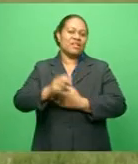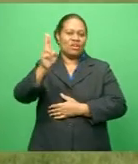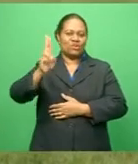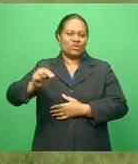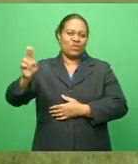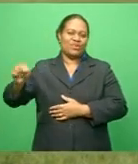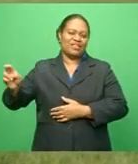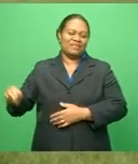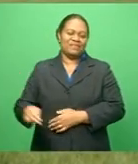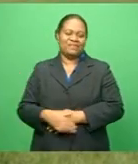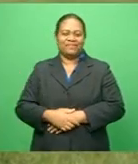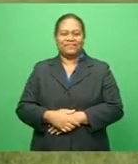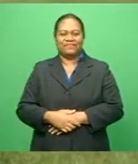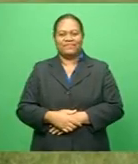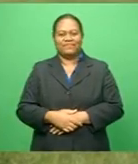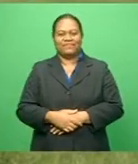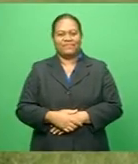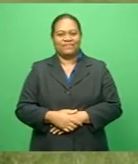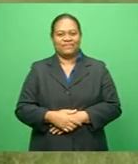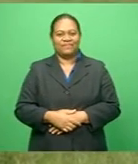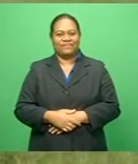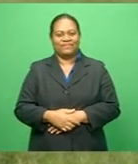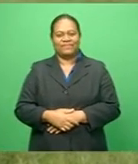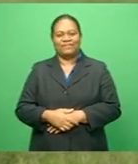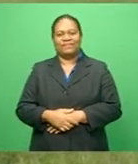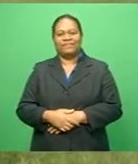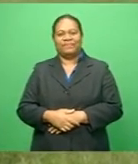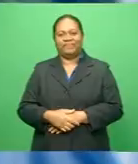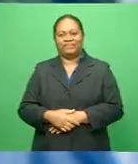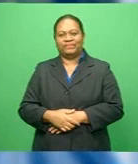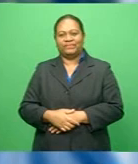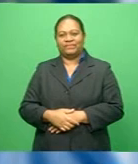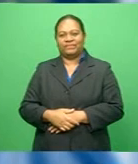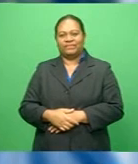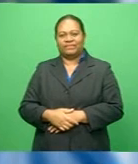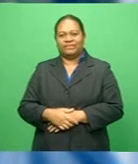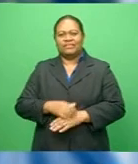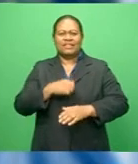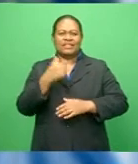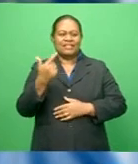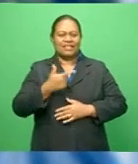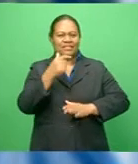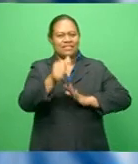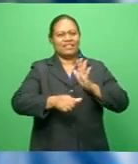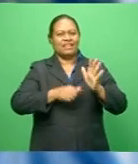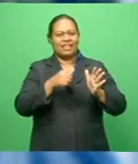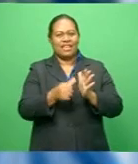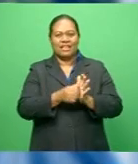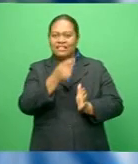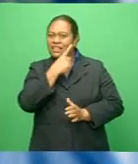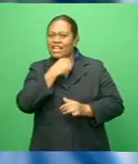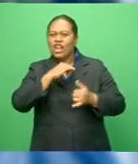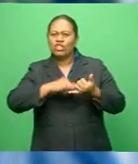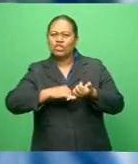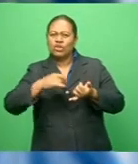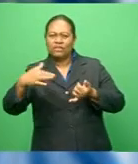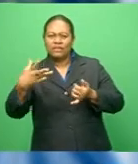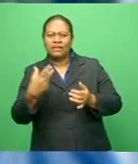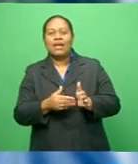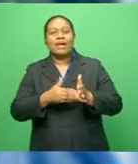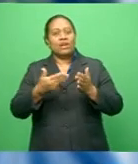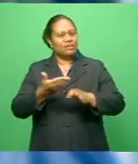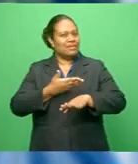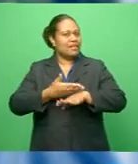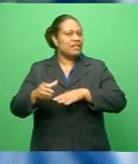in Nosori. Felipe Naikaso, FBC Sports. 17-year-old sailor Sophia Morgan is the latest